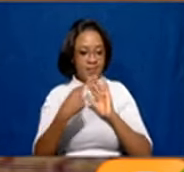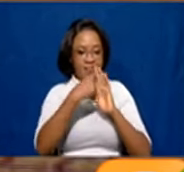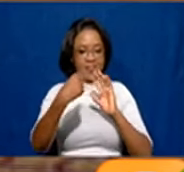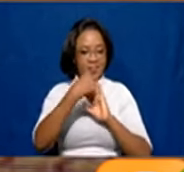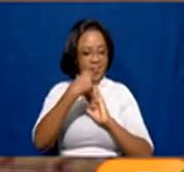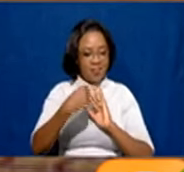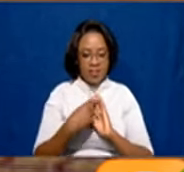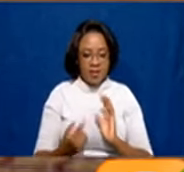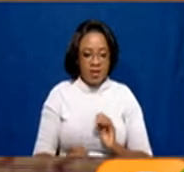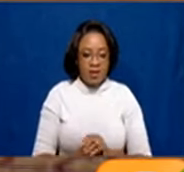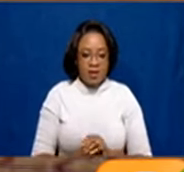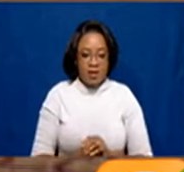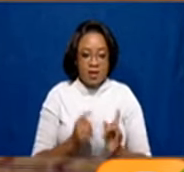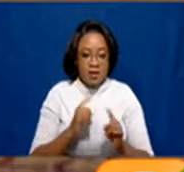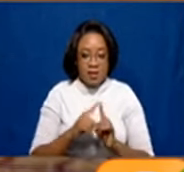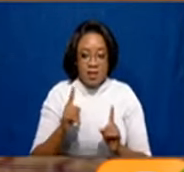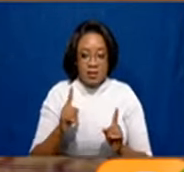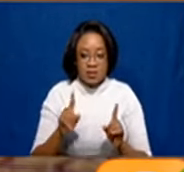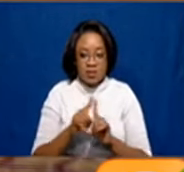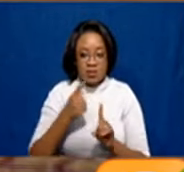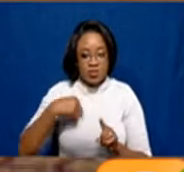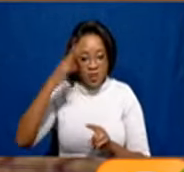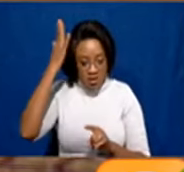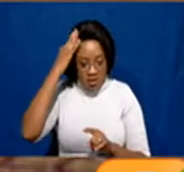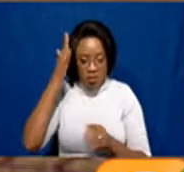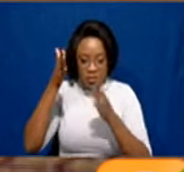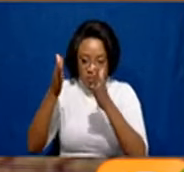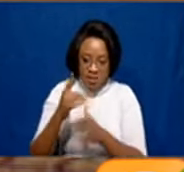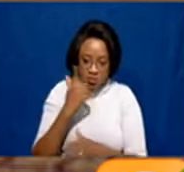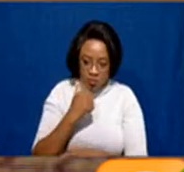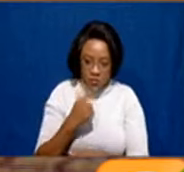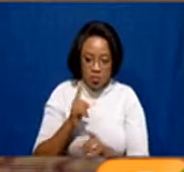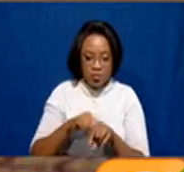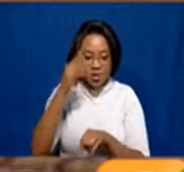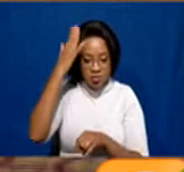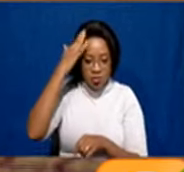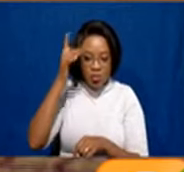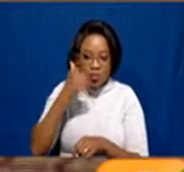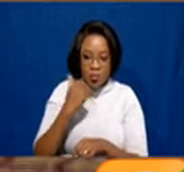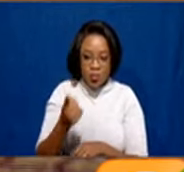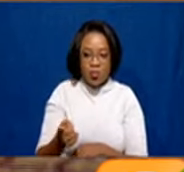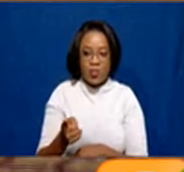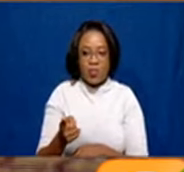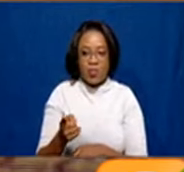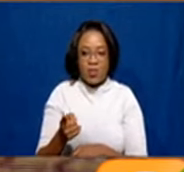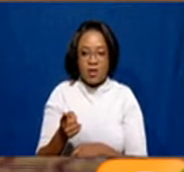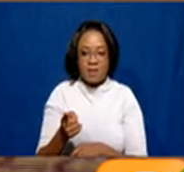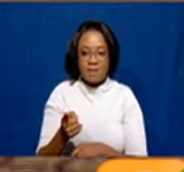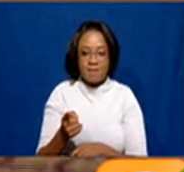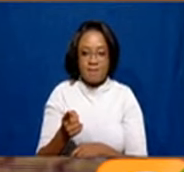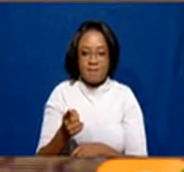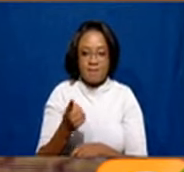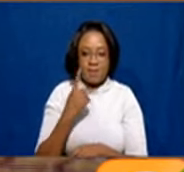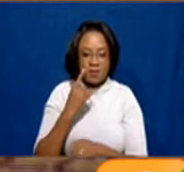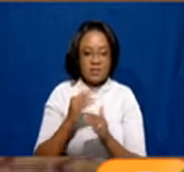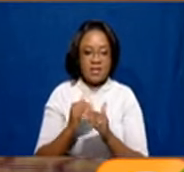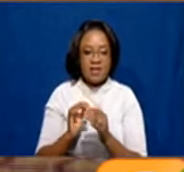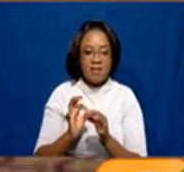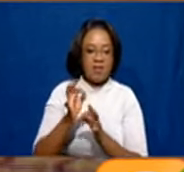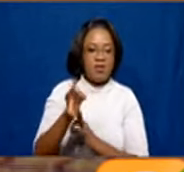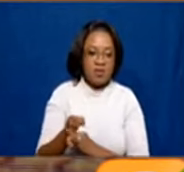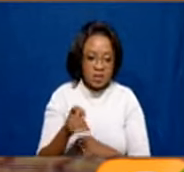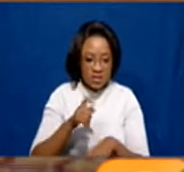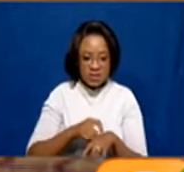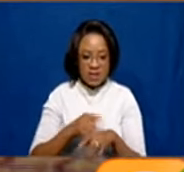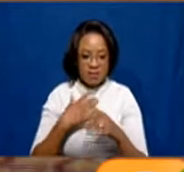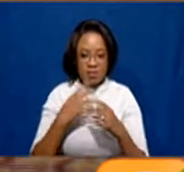come. Yeah. And I think at the end of the day, when you know the person, when you know who it is, this is somebody who we see beyond the time that other people